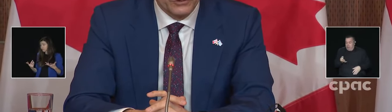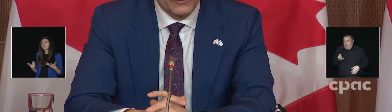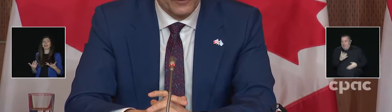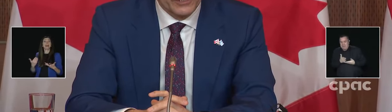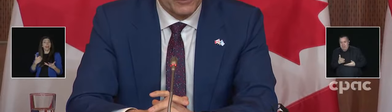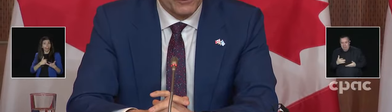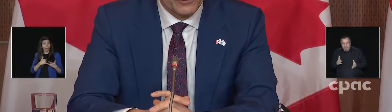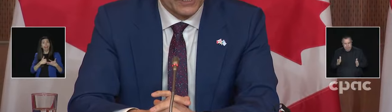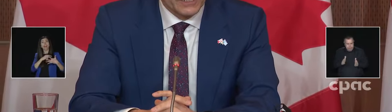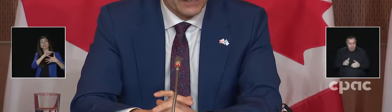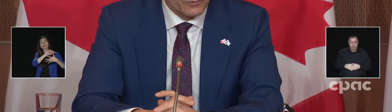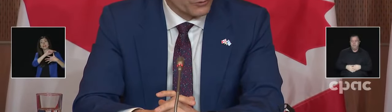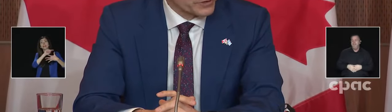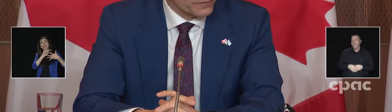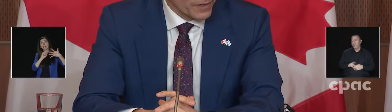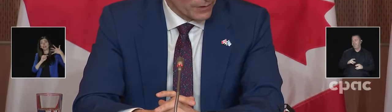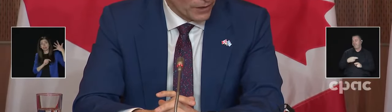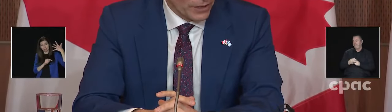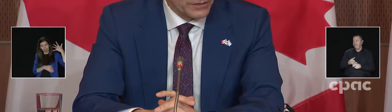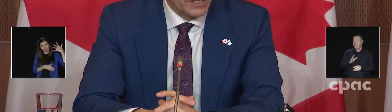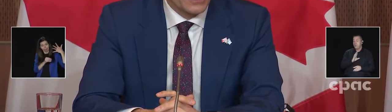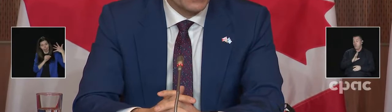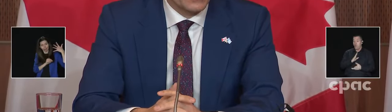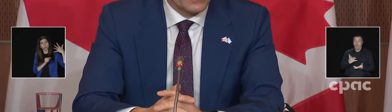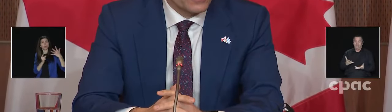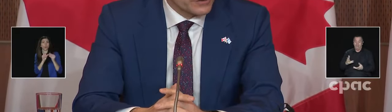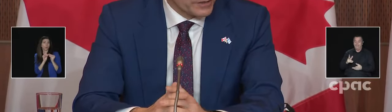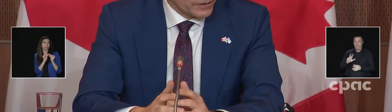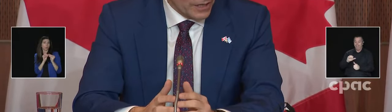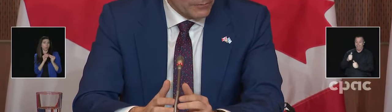recent tool for which we were working very hard.